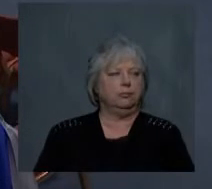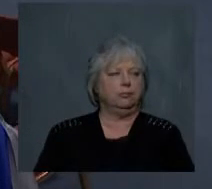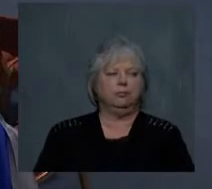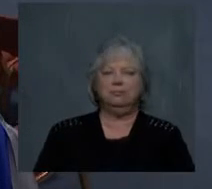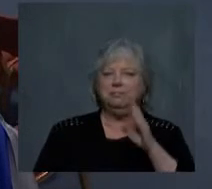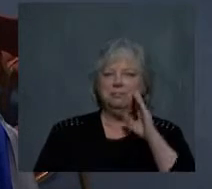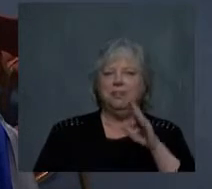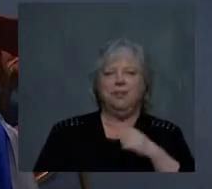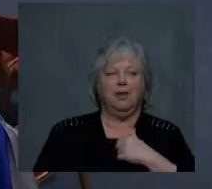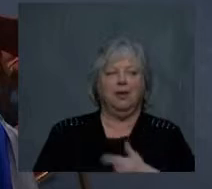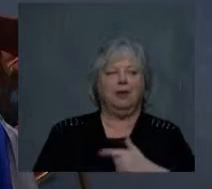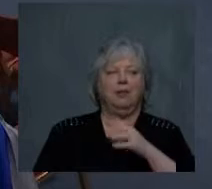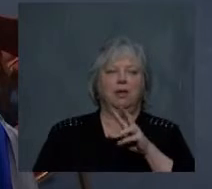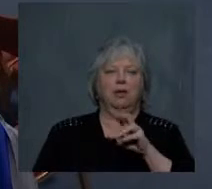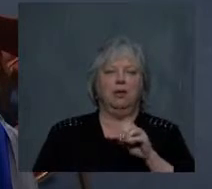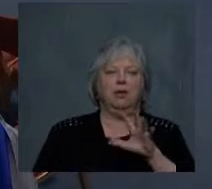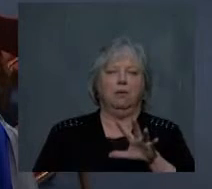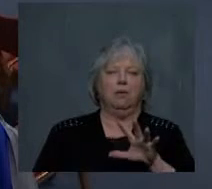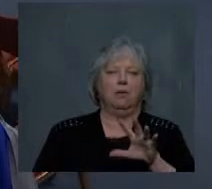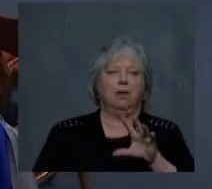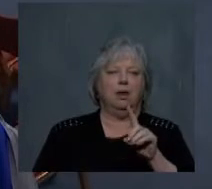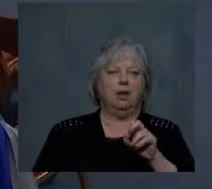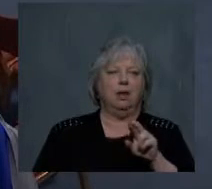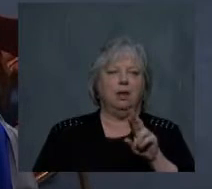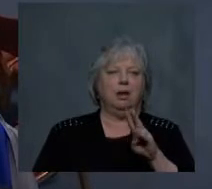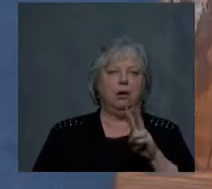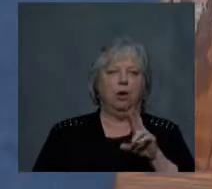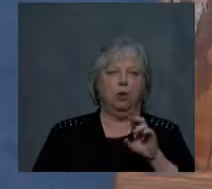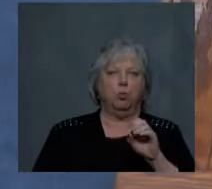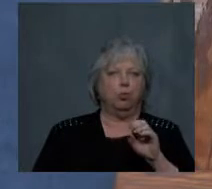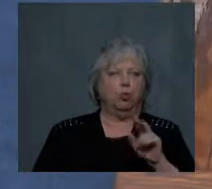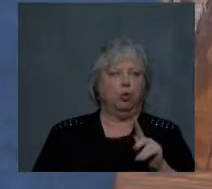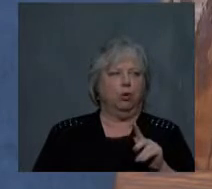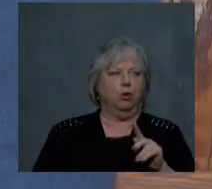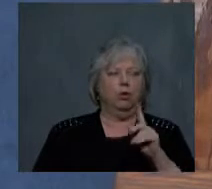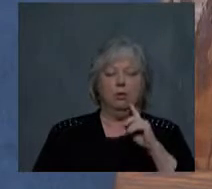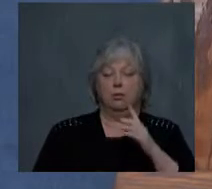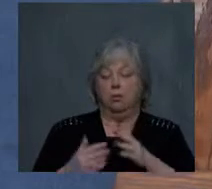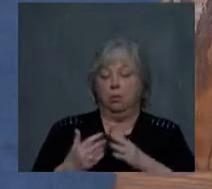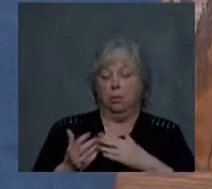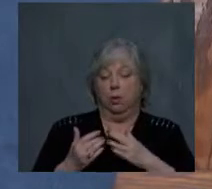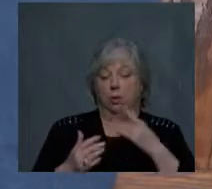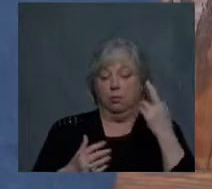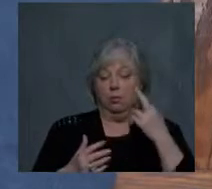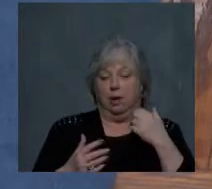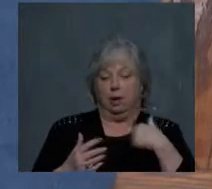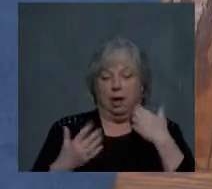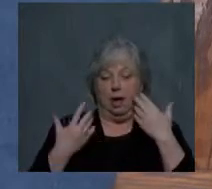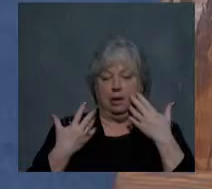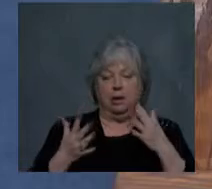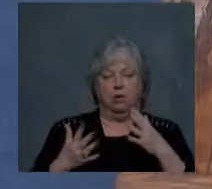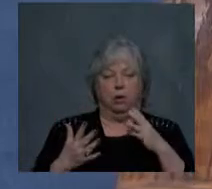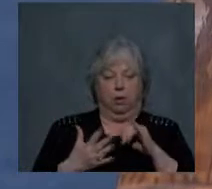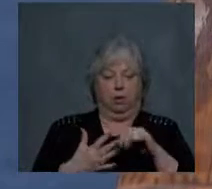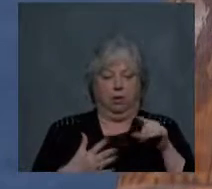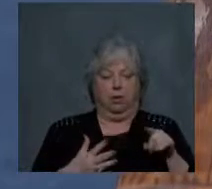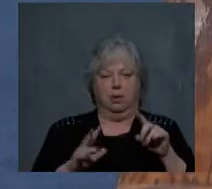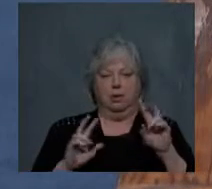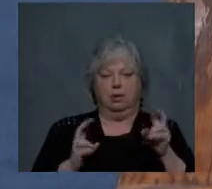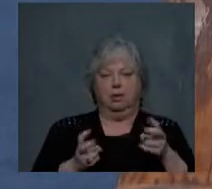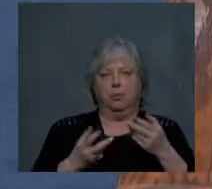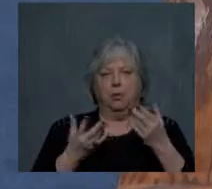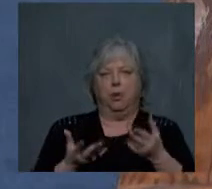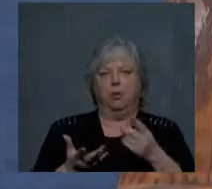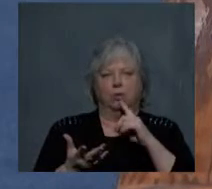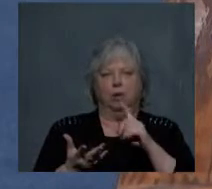Hi, I live at 605 Deerbrook, and for whatever reason, I was not aware that this issue was